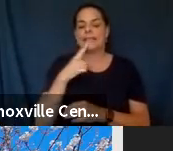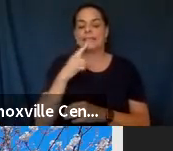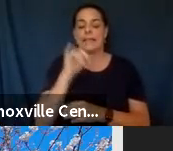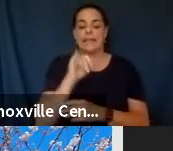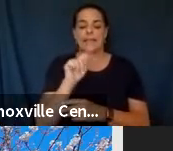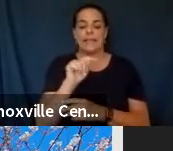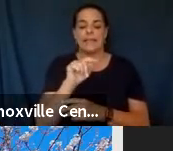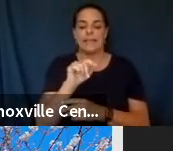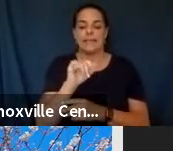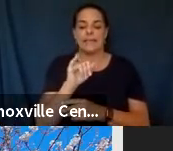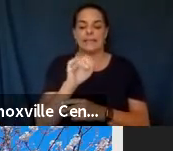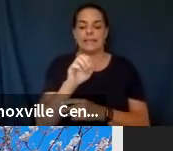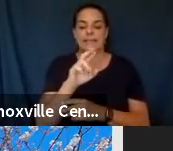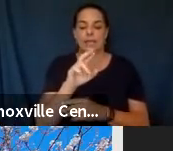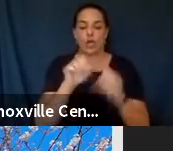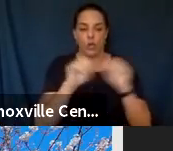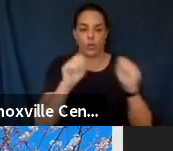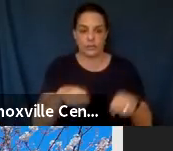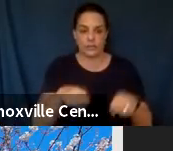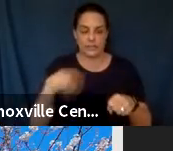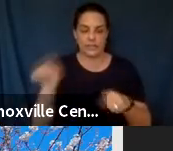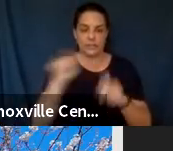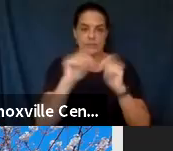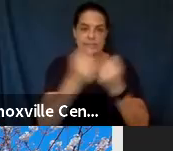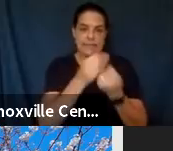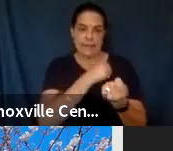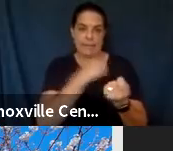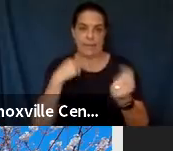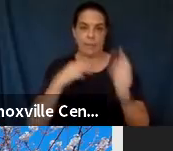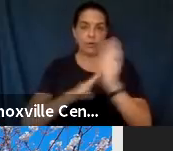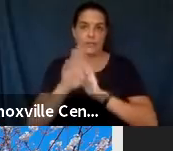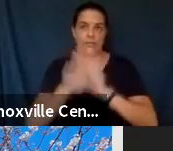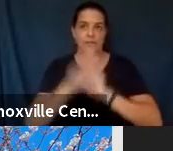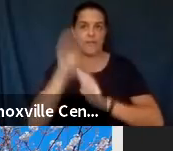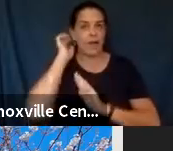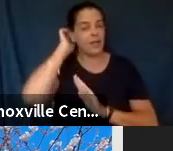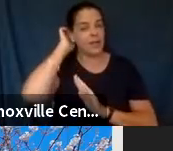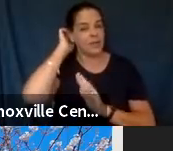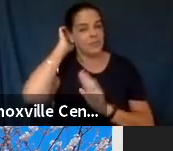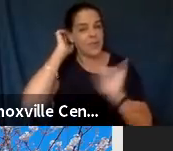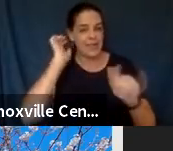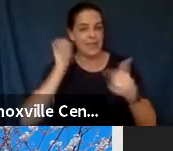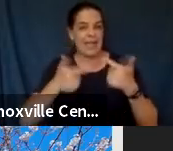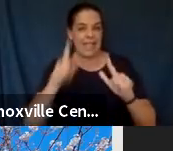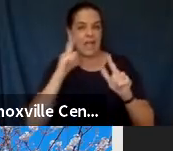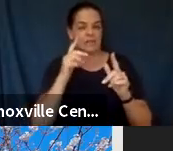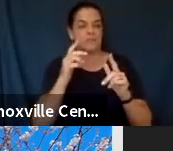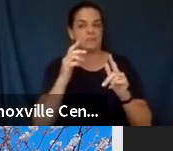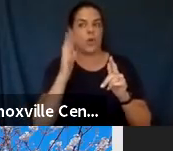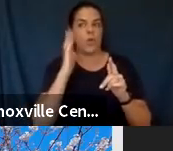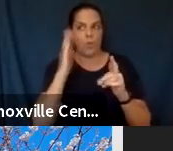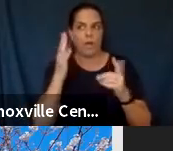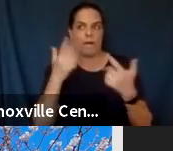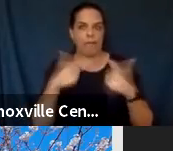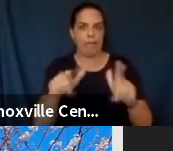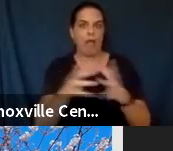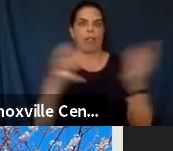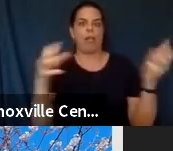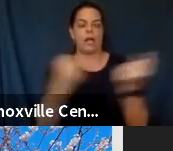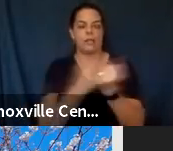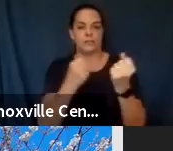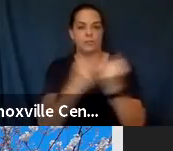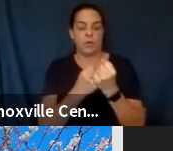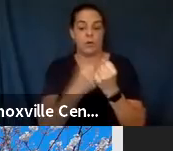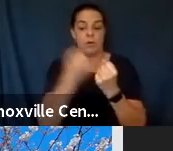system that our team members have developed really allows for a lot of support. So if you have somebody